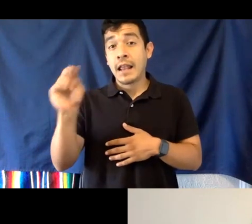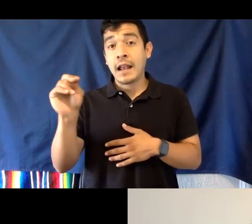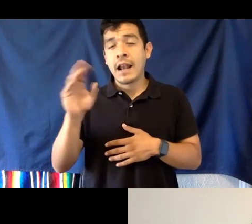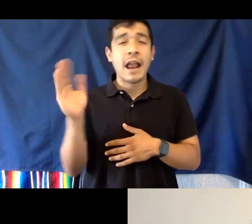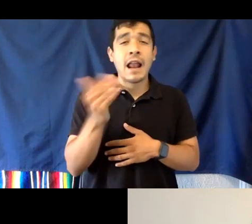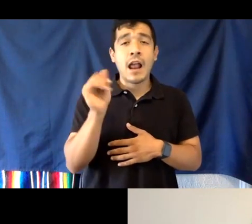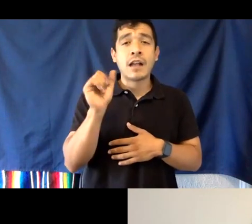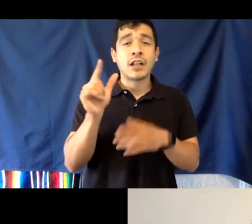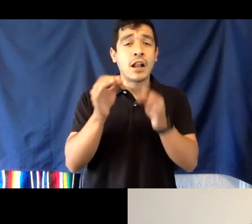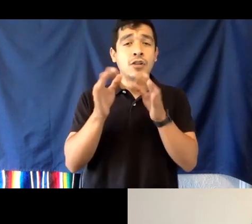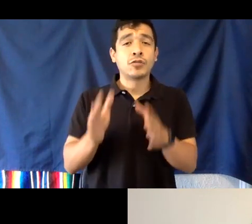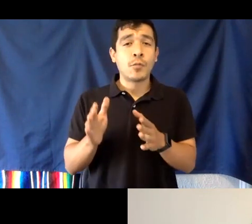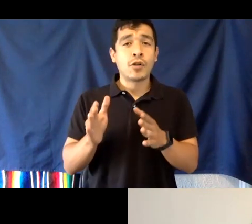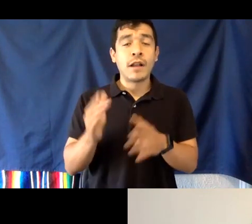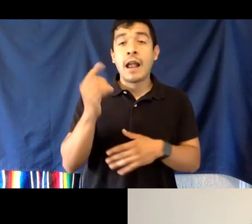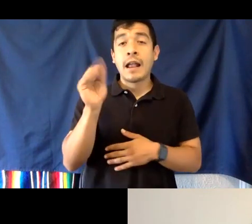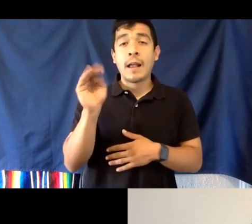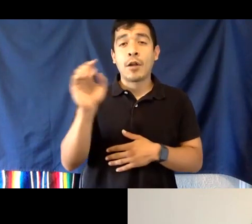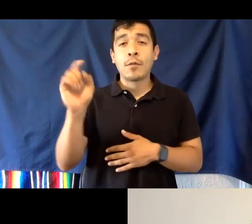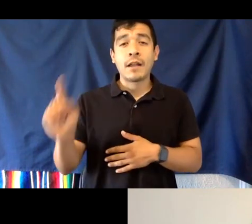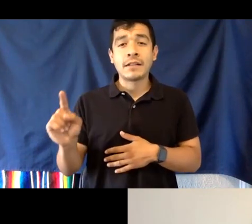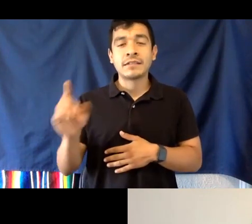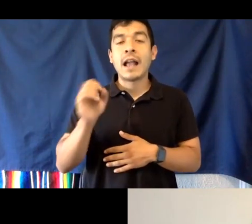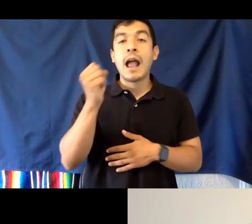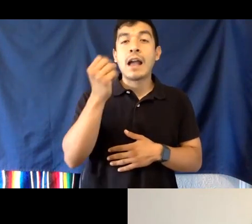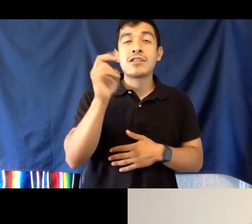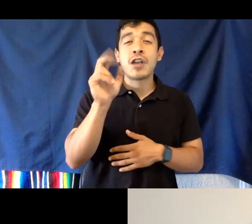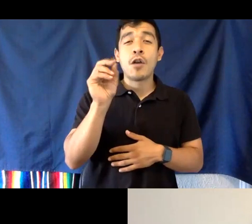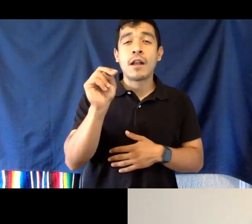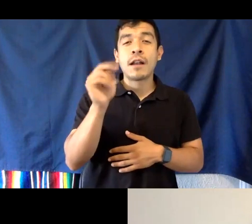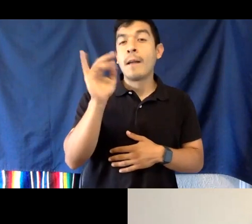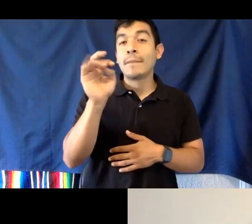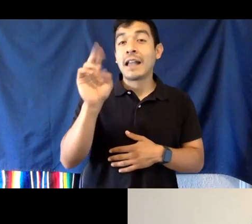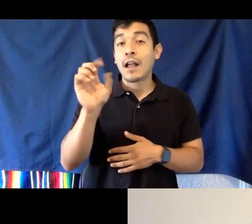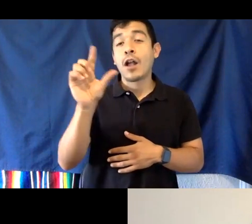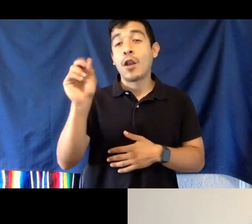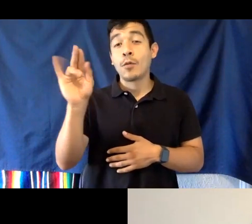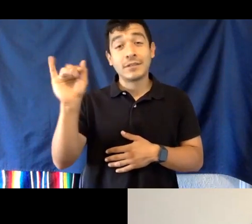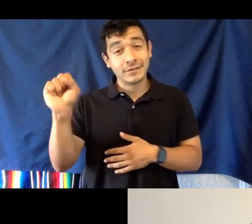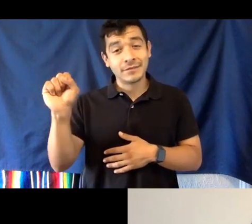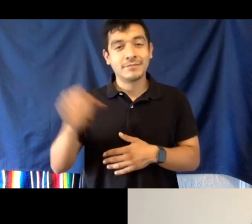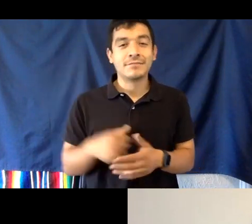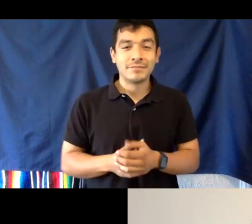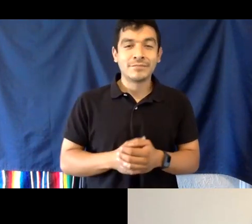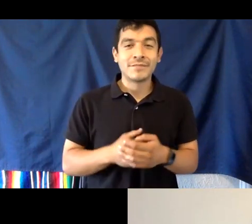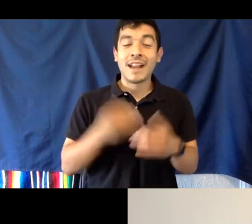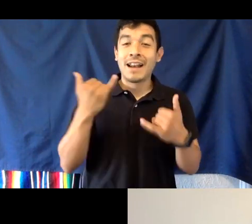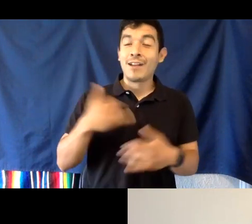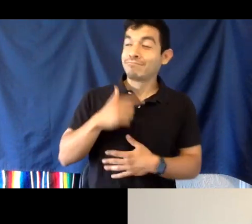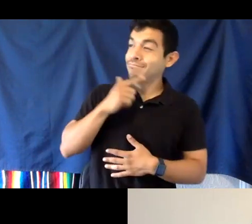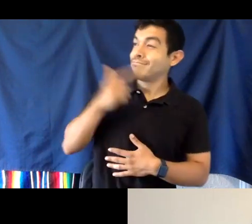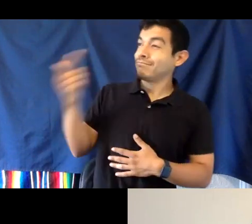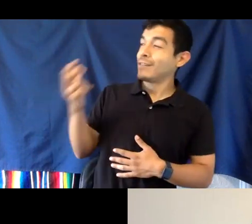our ASL interpreters, Gabe Gomez and Sharon Pierre-Louis. And now I will turn it over to